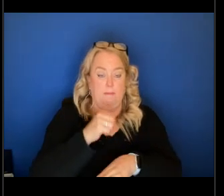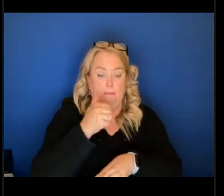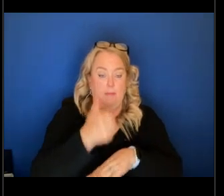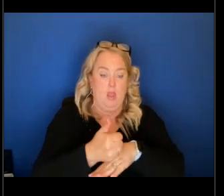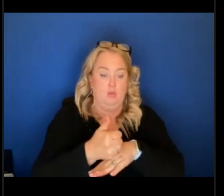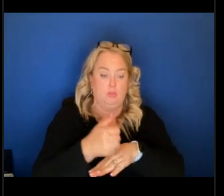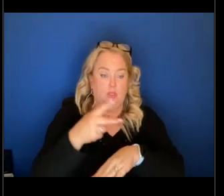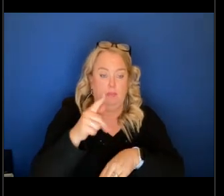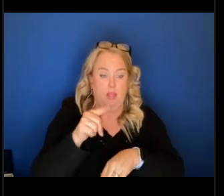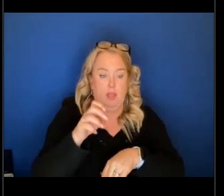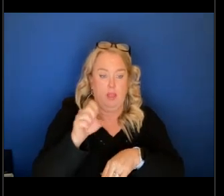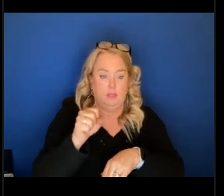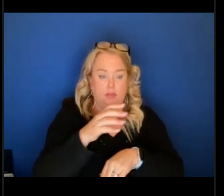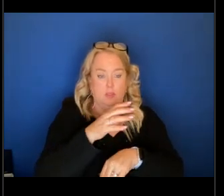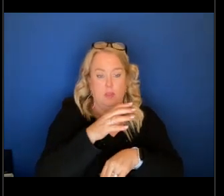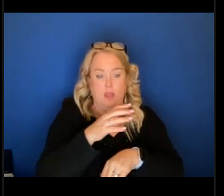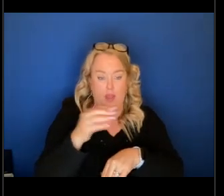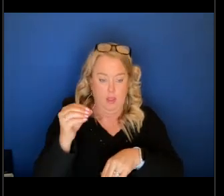horizontal bars.